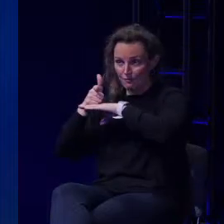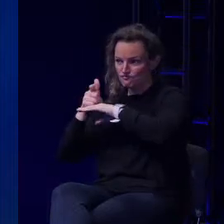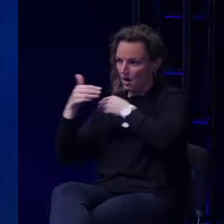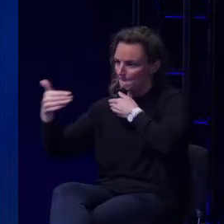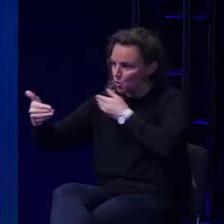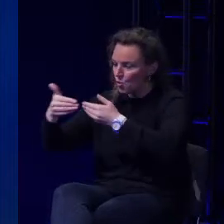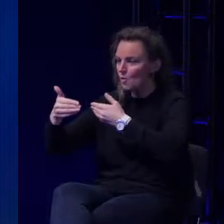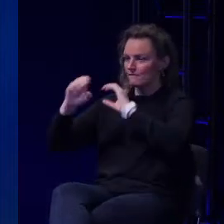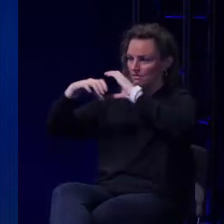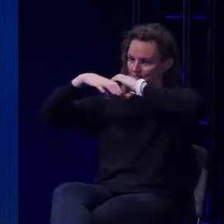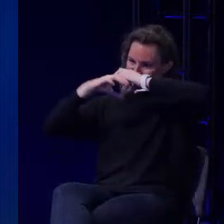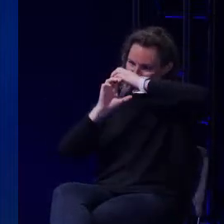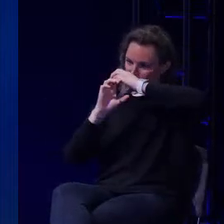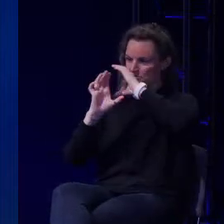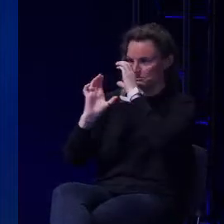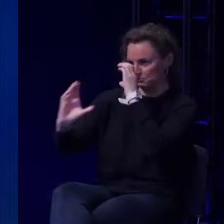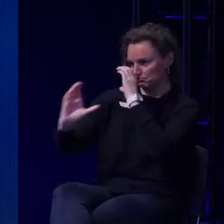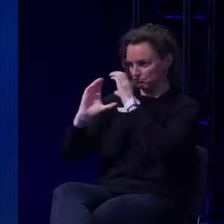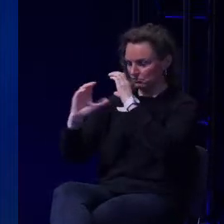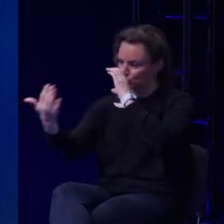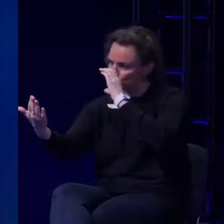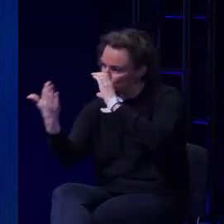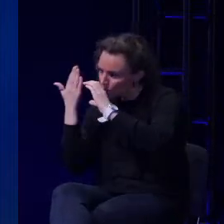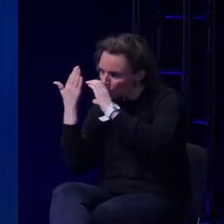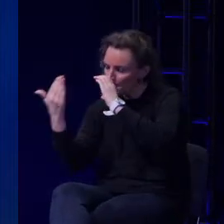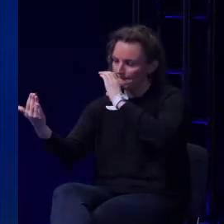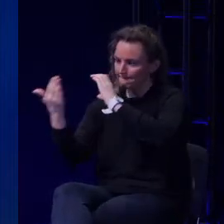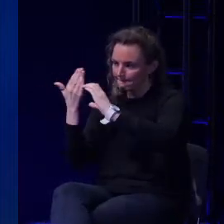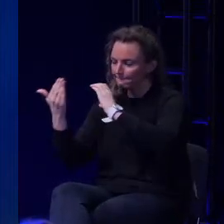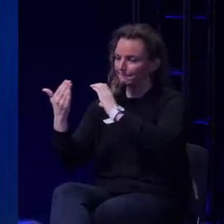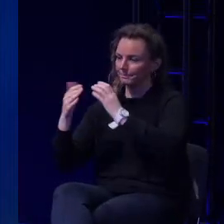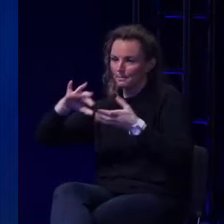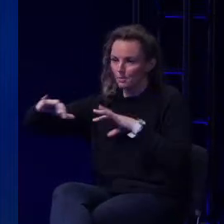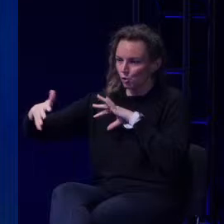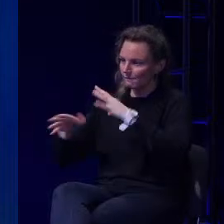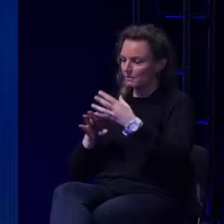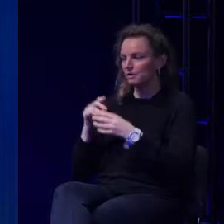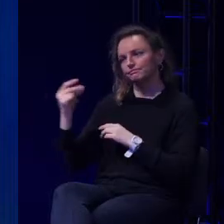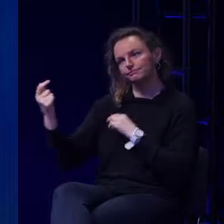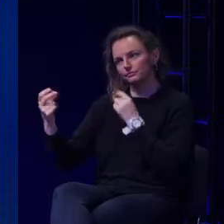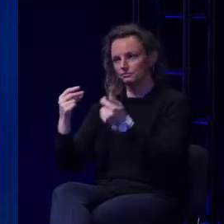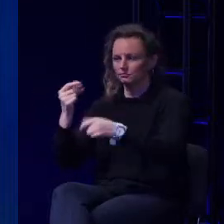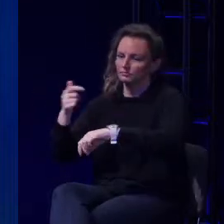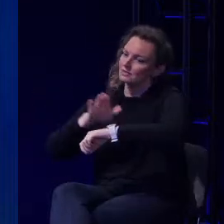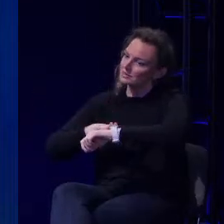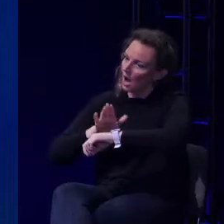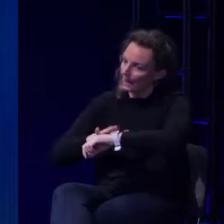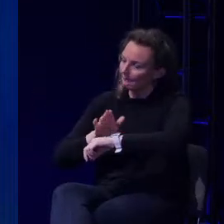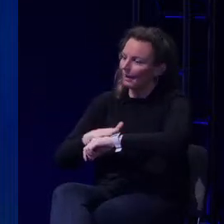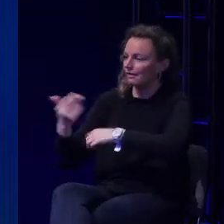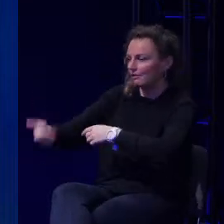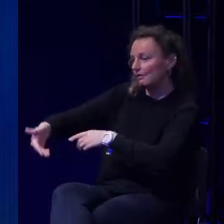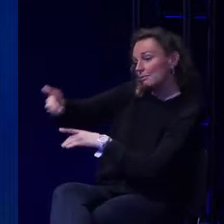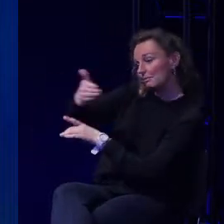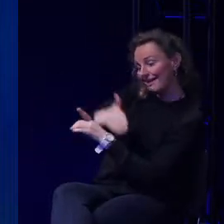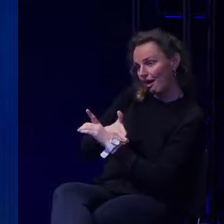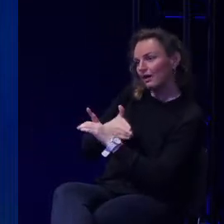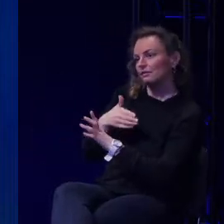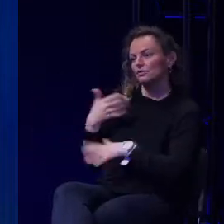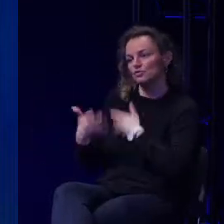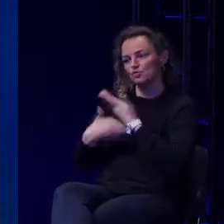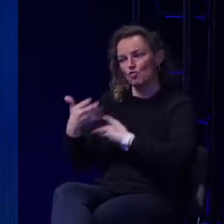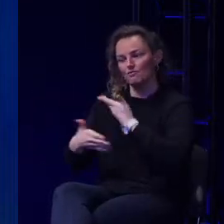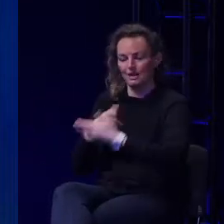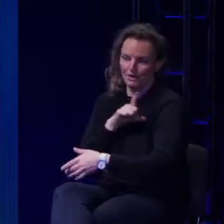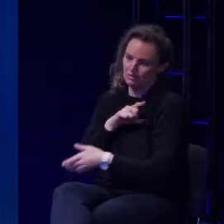the zoom, which is, well, I love zooms. The zoom, the movement, the timing, being behind the story, because you're naturally behind the story.